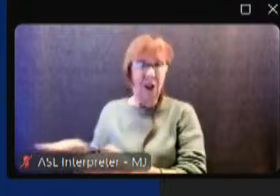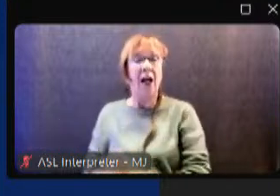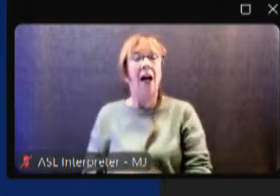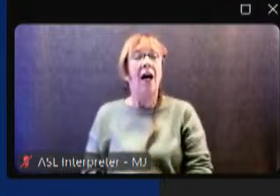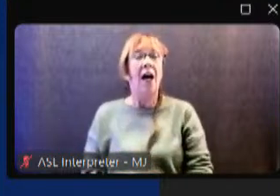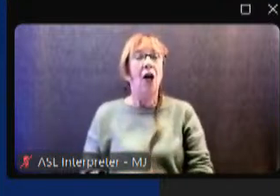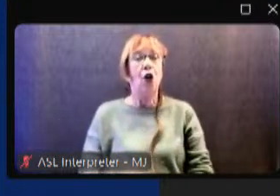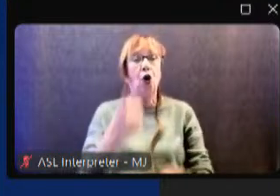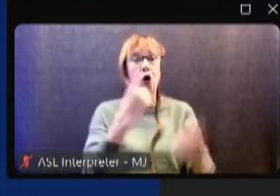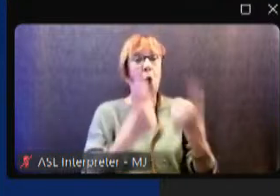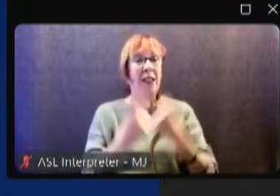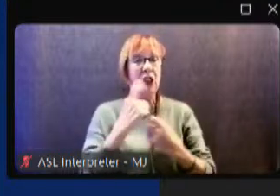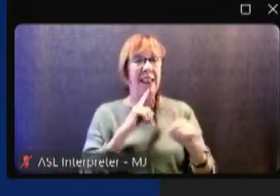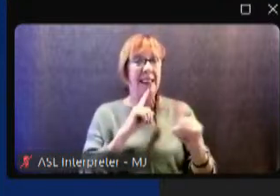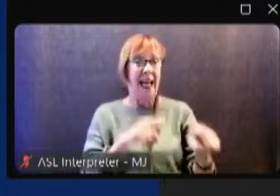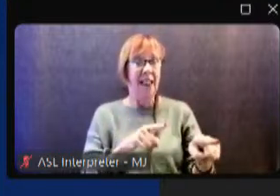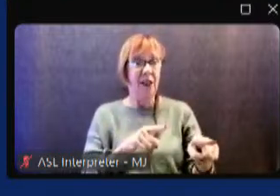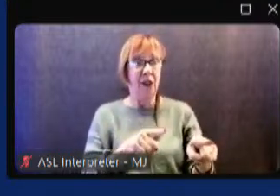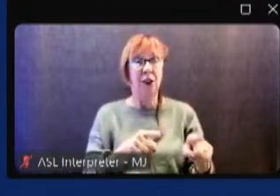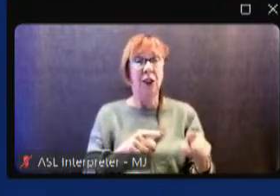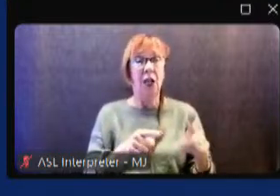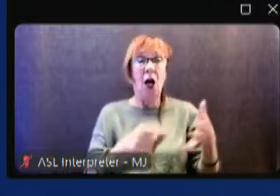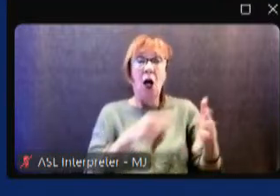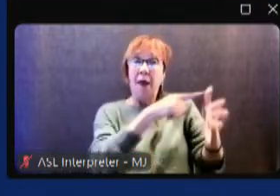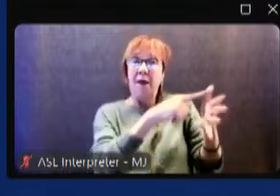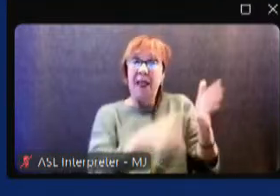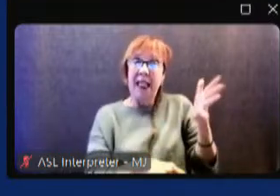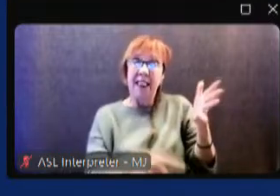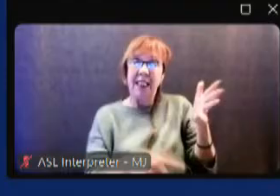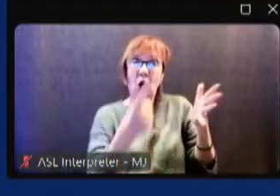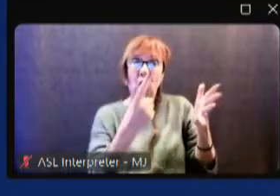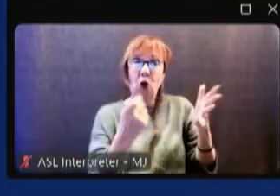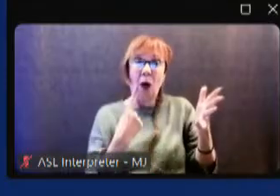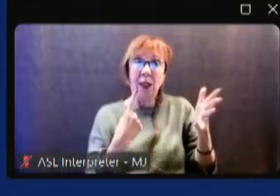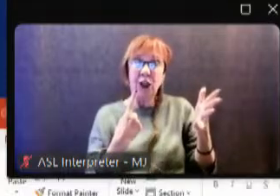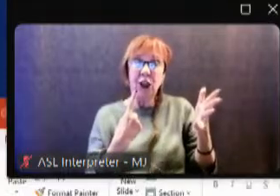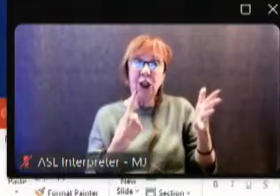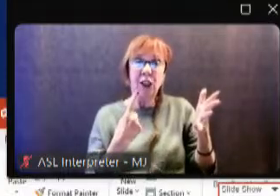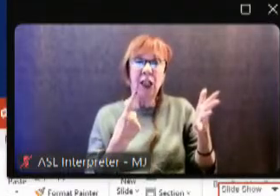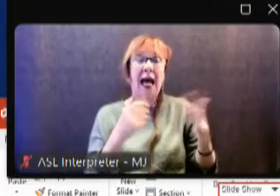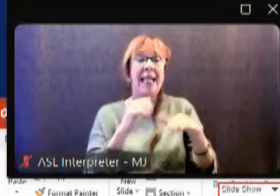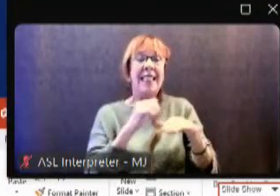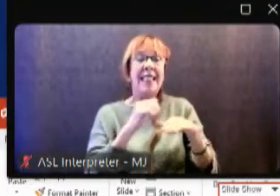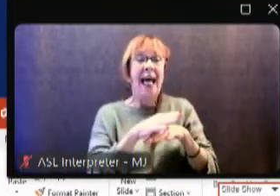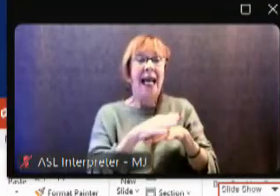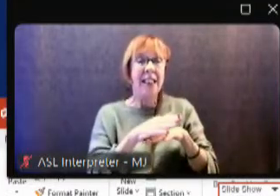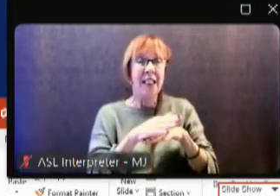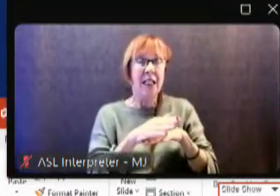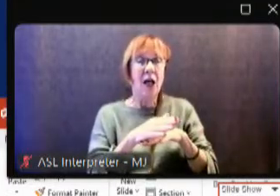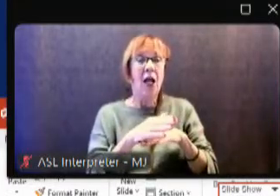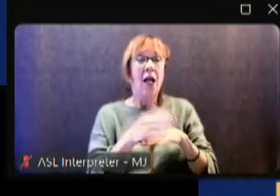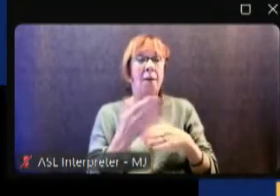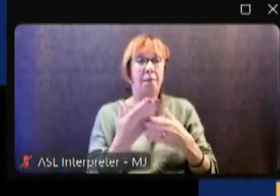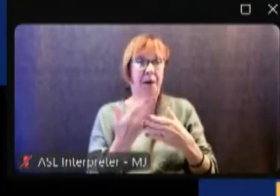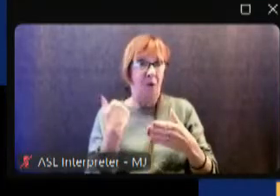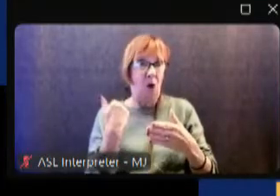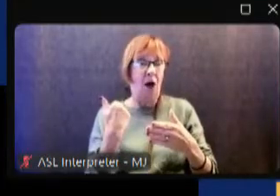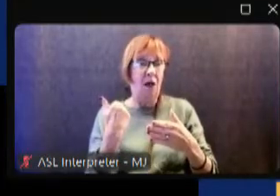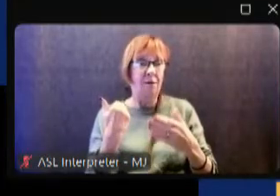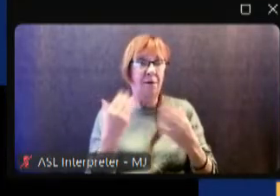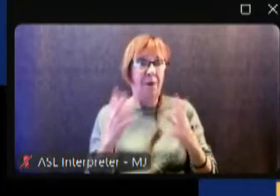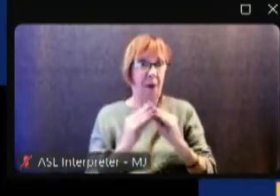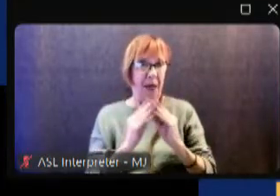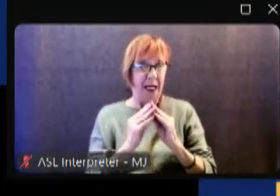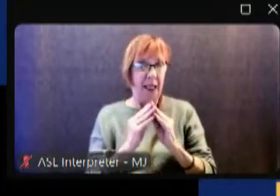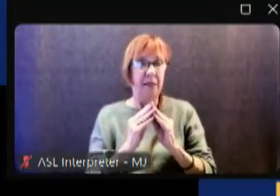The following questions were submitted ahead of tonight's community meeting, and we will answer as many of them as we can in the allotted time.